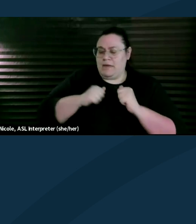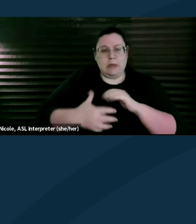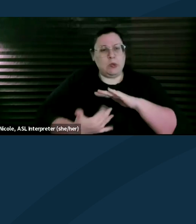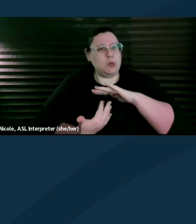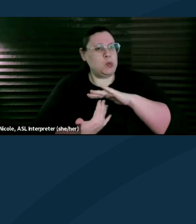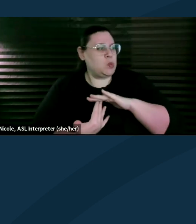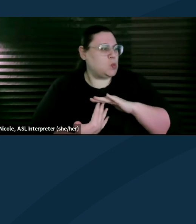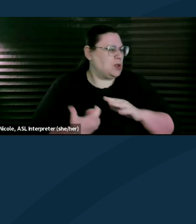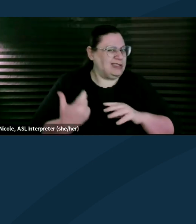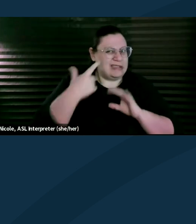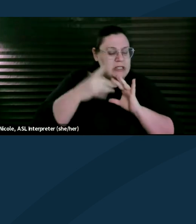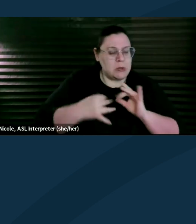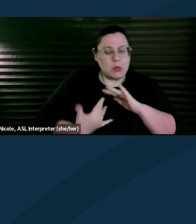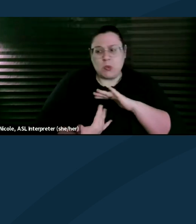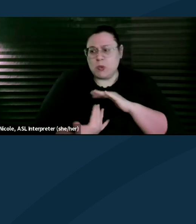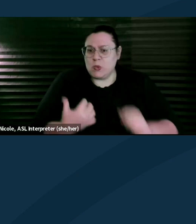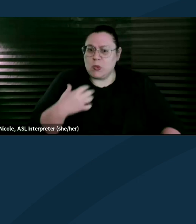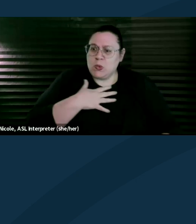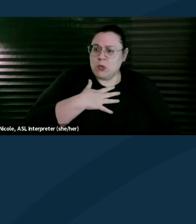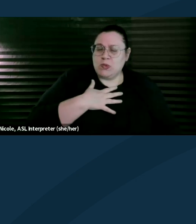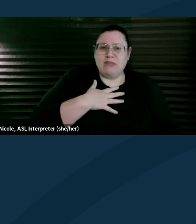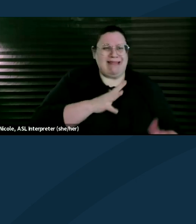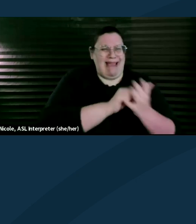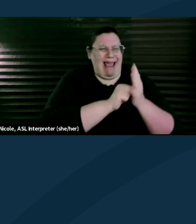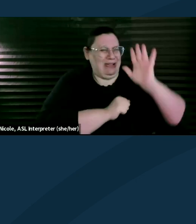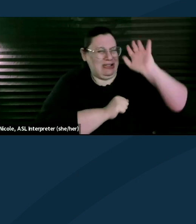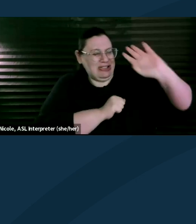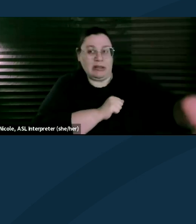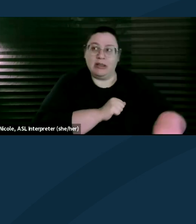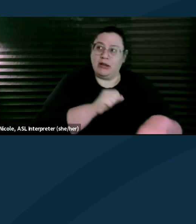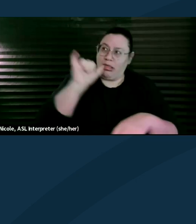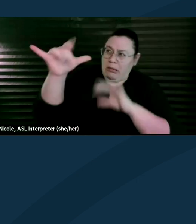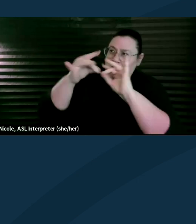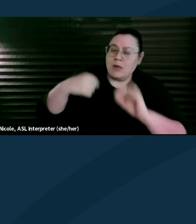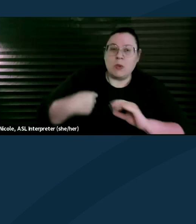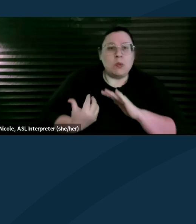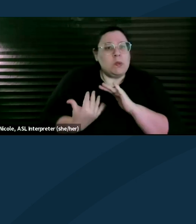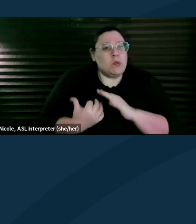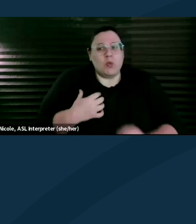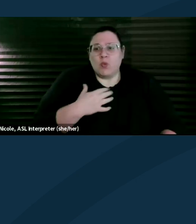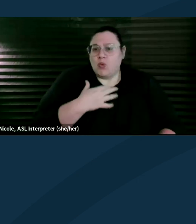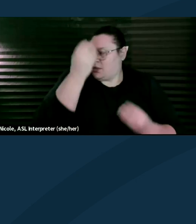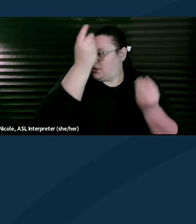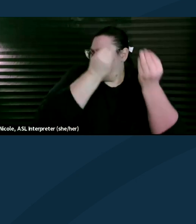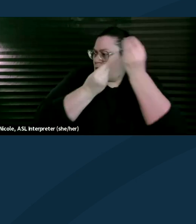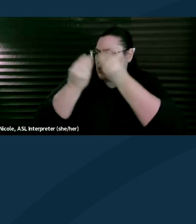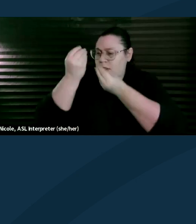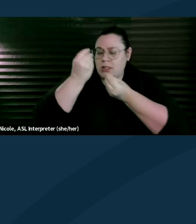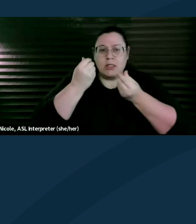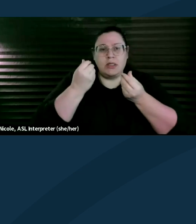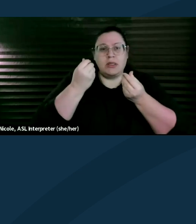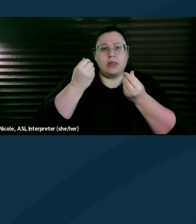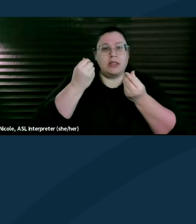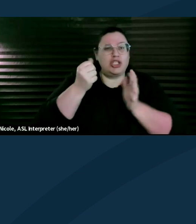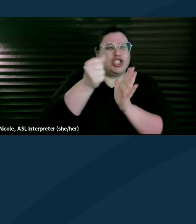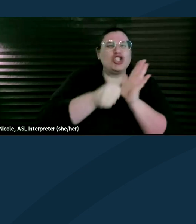had just said to me. Not the cancer, but what he just said to me. I didn't want to get the surgery